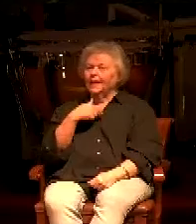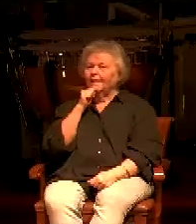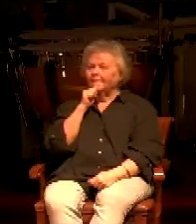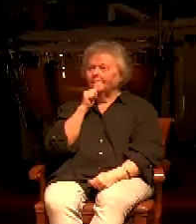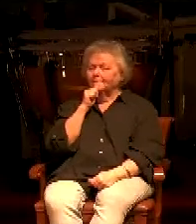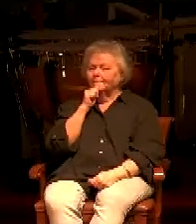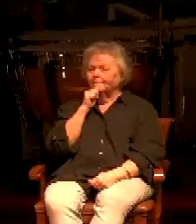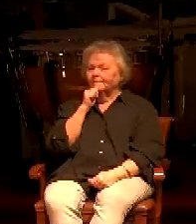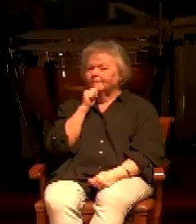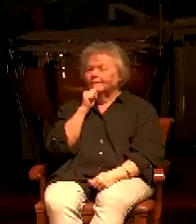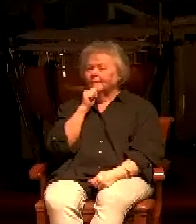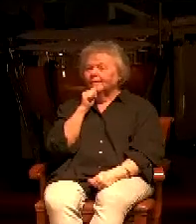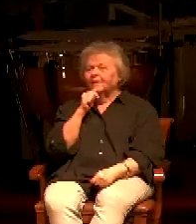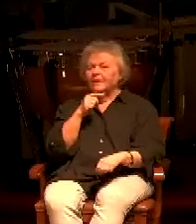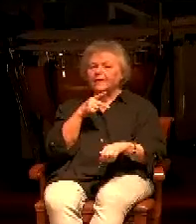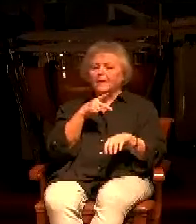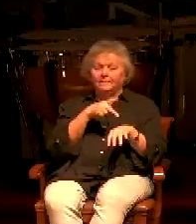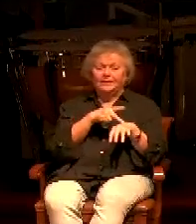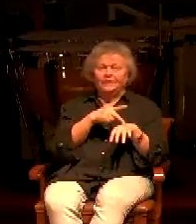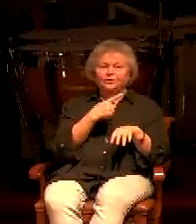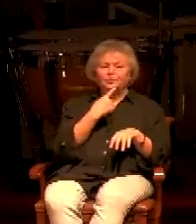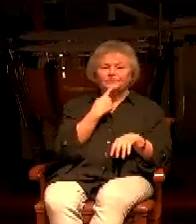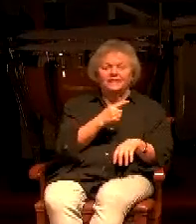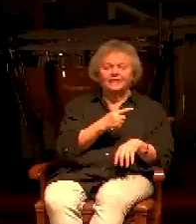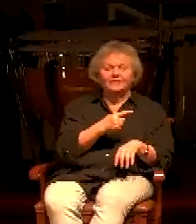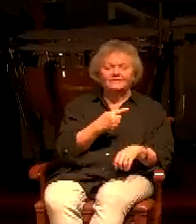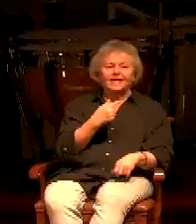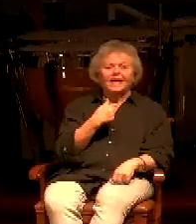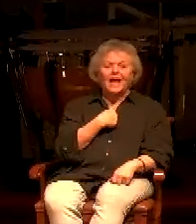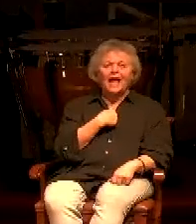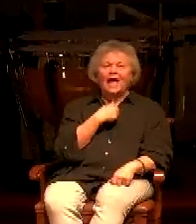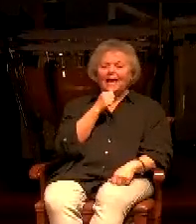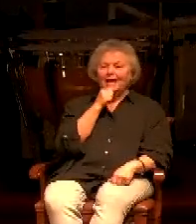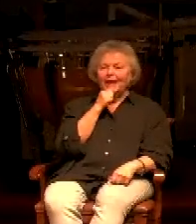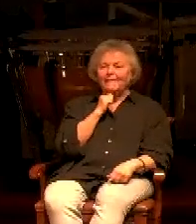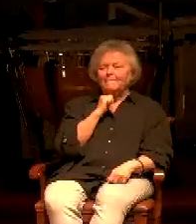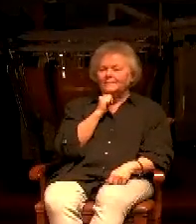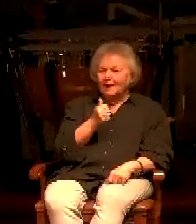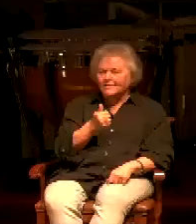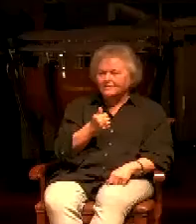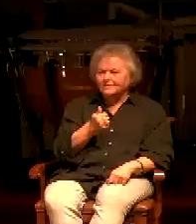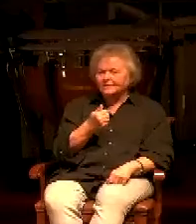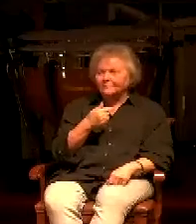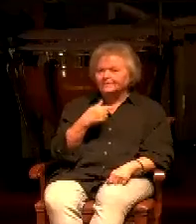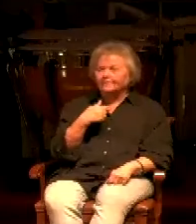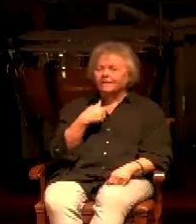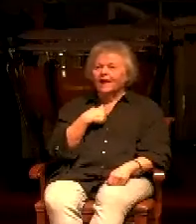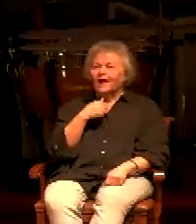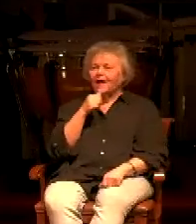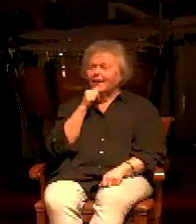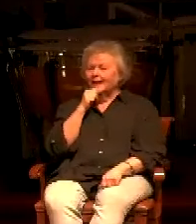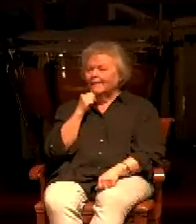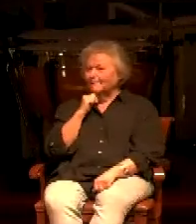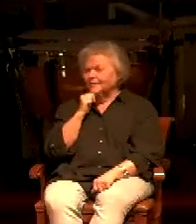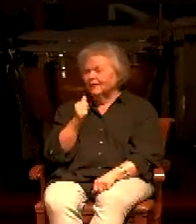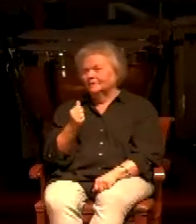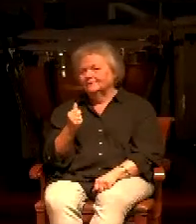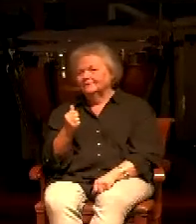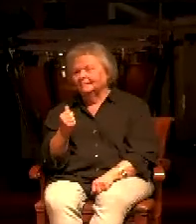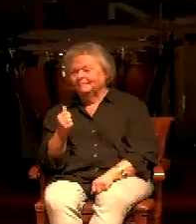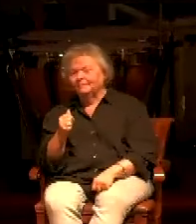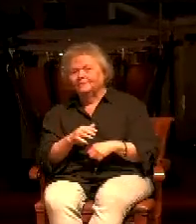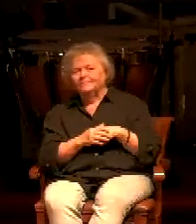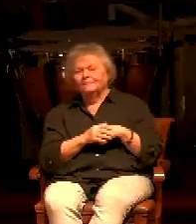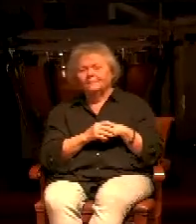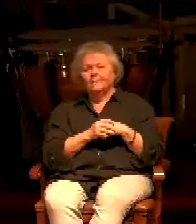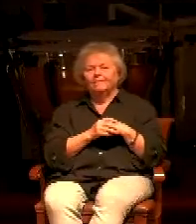not. There is a contrast here between God in the flesh, Christ, who is going where no one can go, and he begins to go